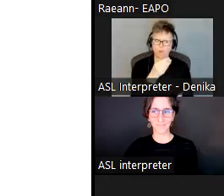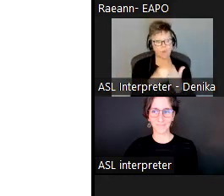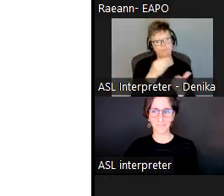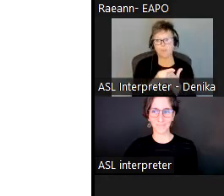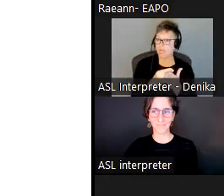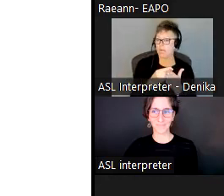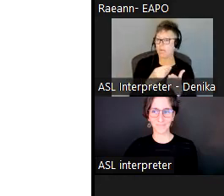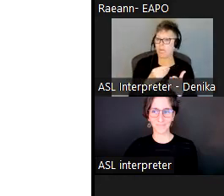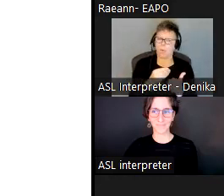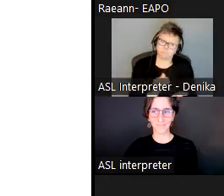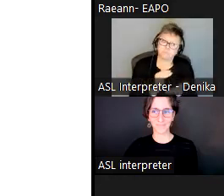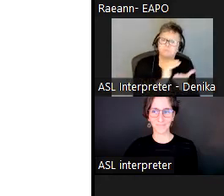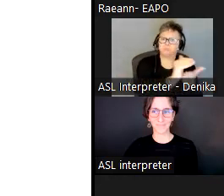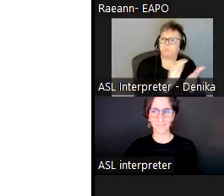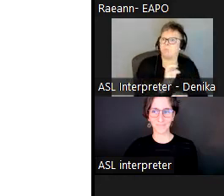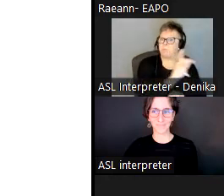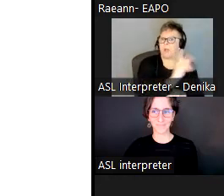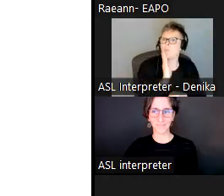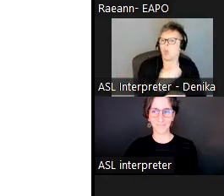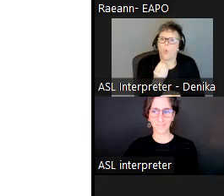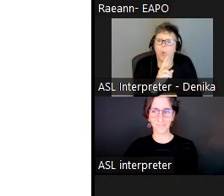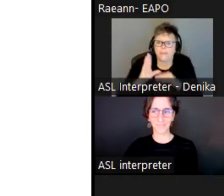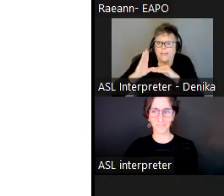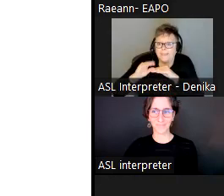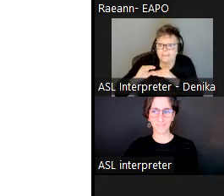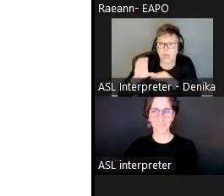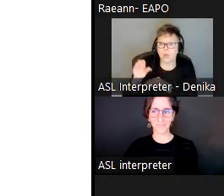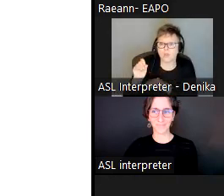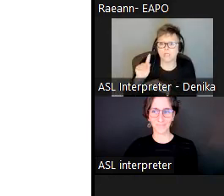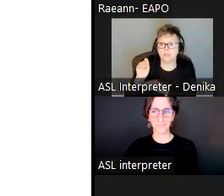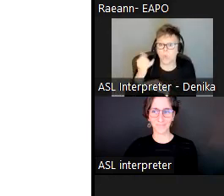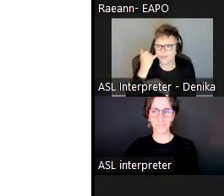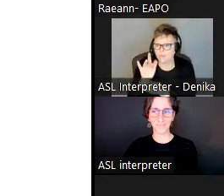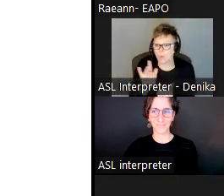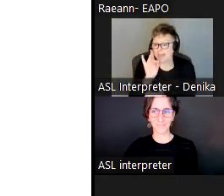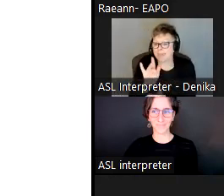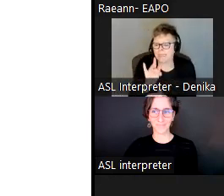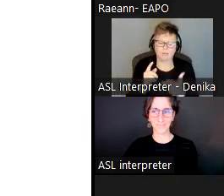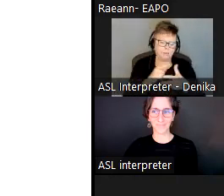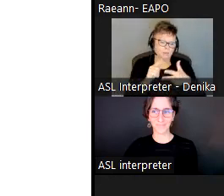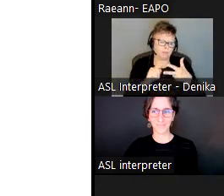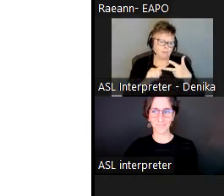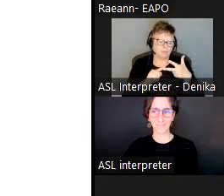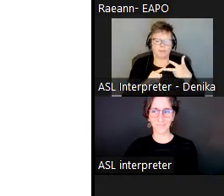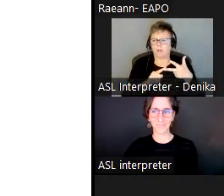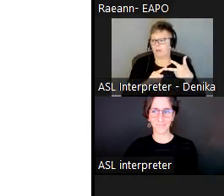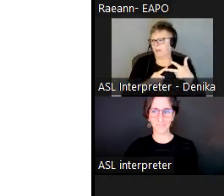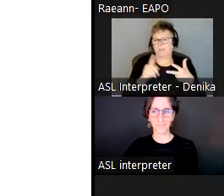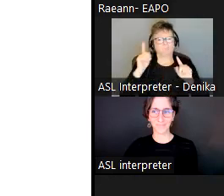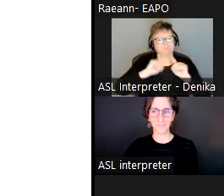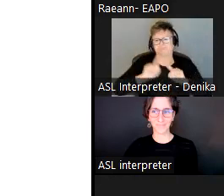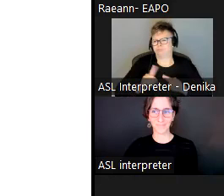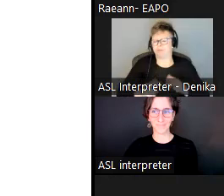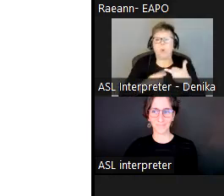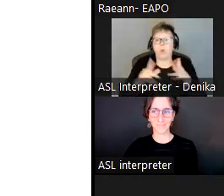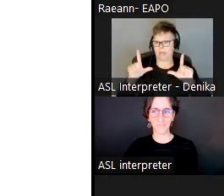be you can have a discount at Costco if you click here. It could be, oh, the license